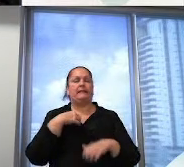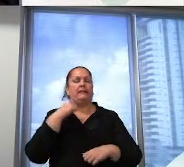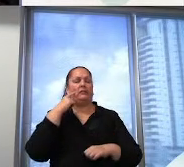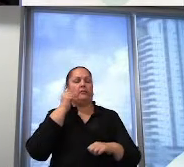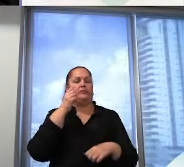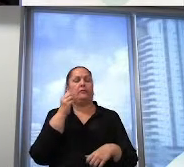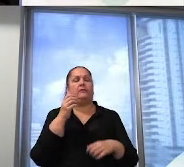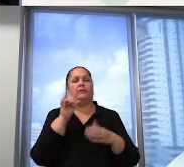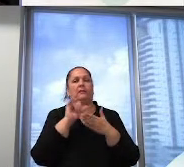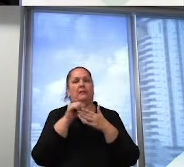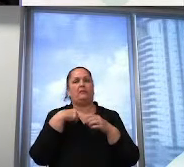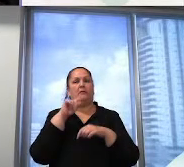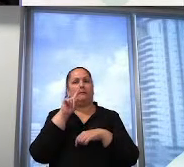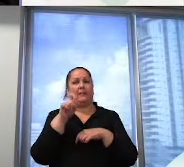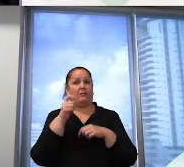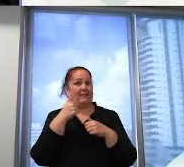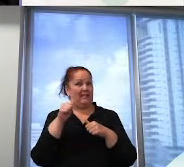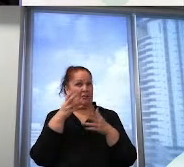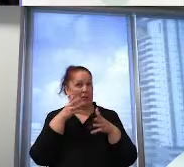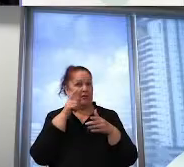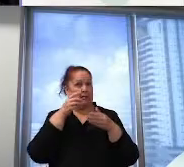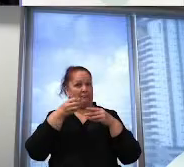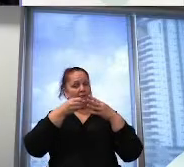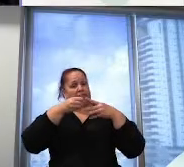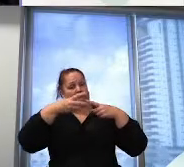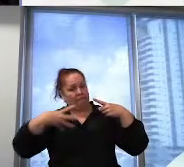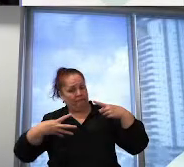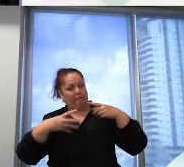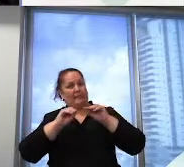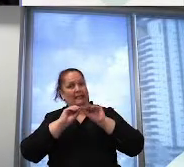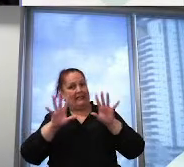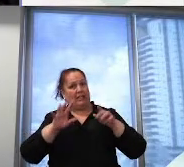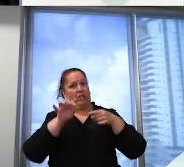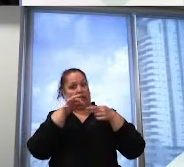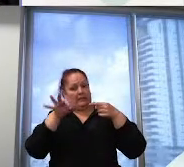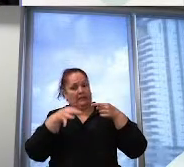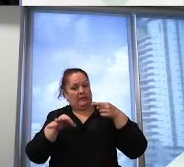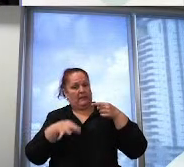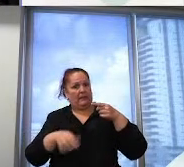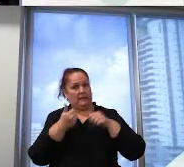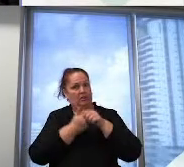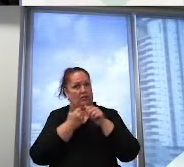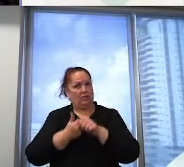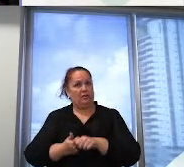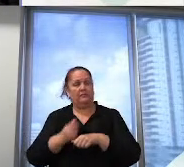I didn't think so, and that's why I asked. Is there any way to do so?